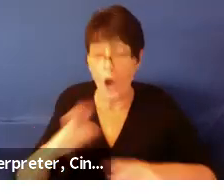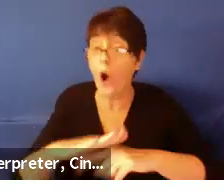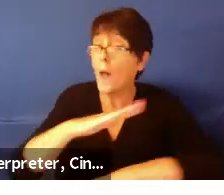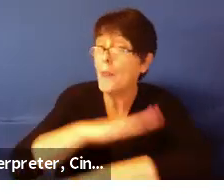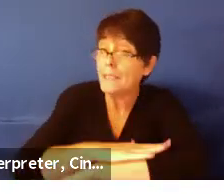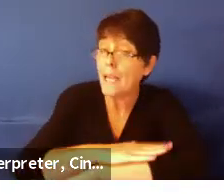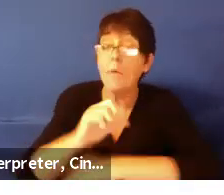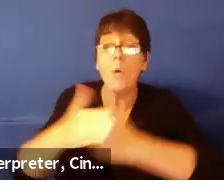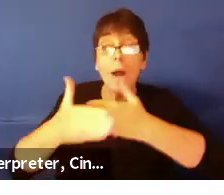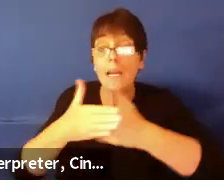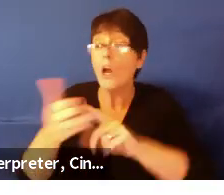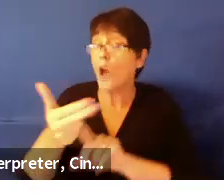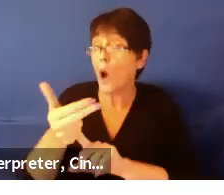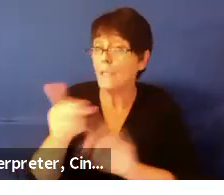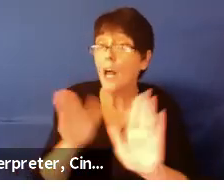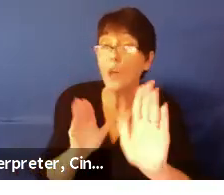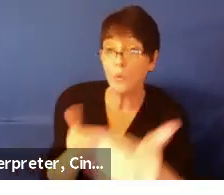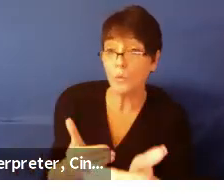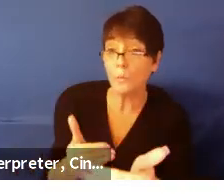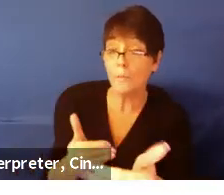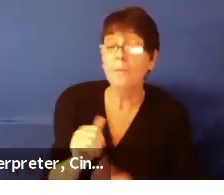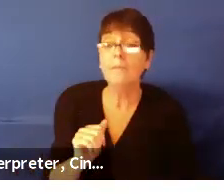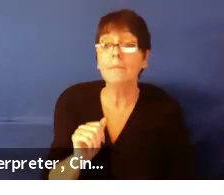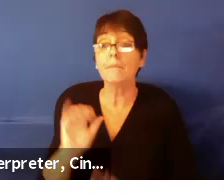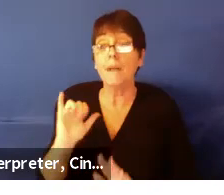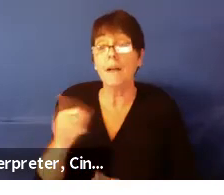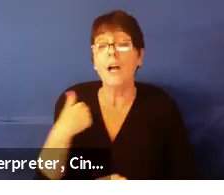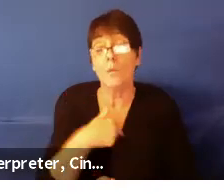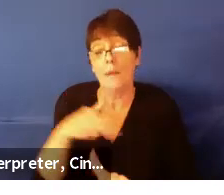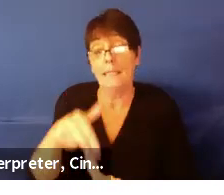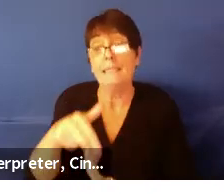near the hotel room, and then step back